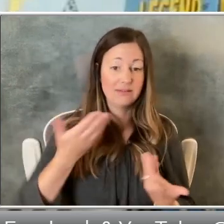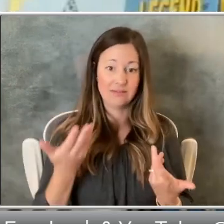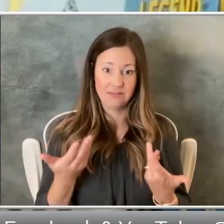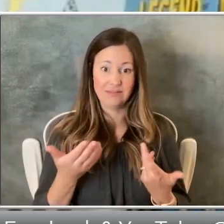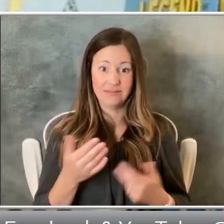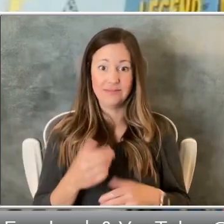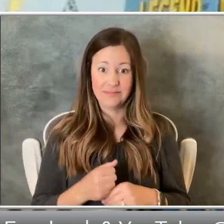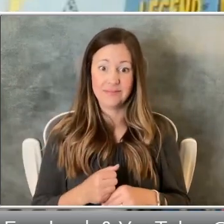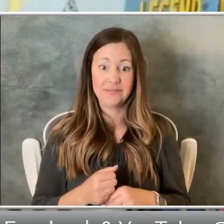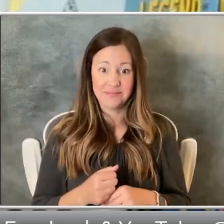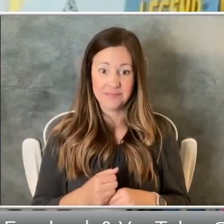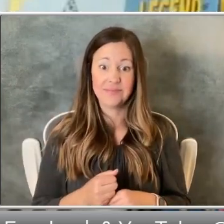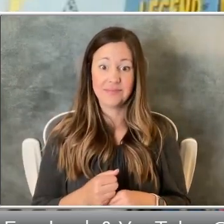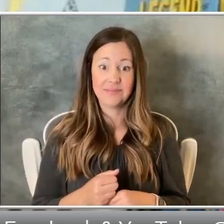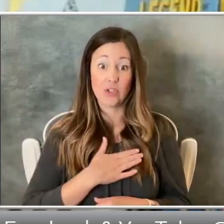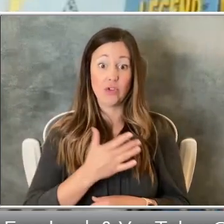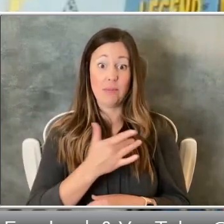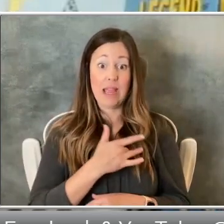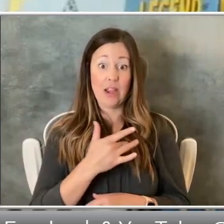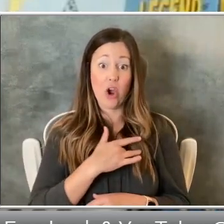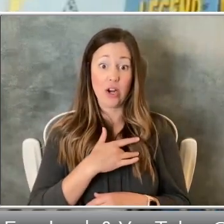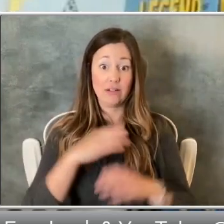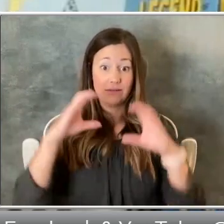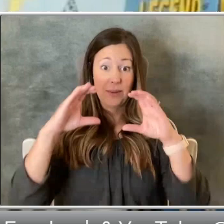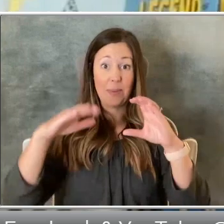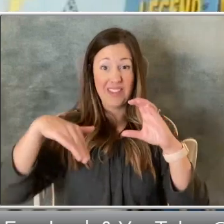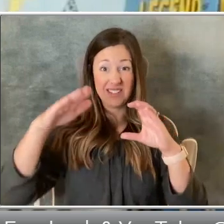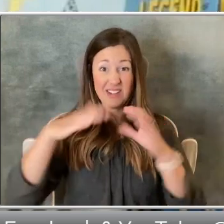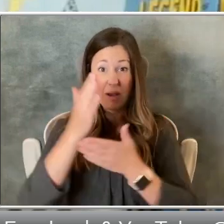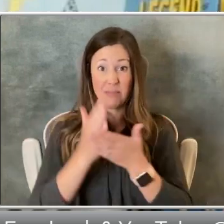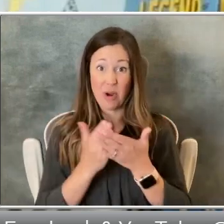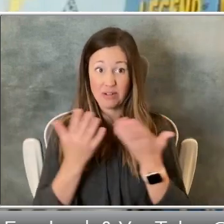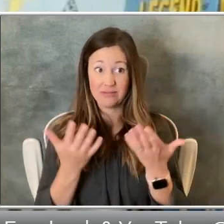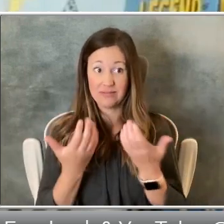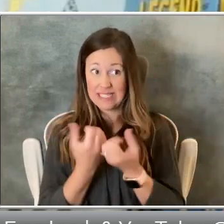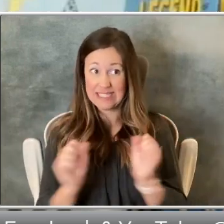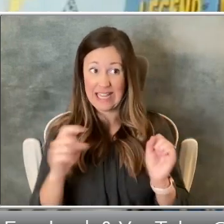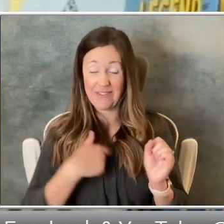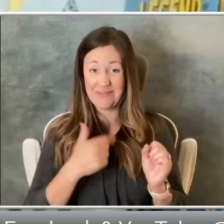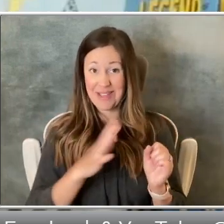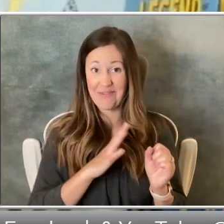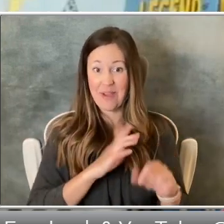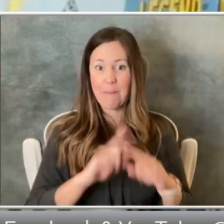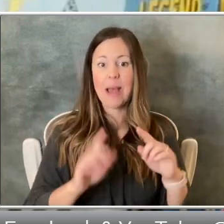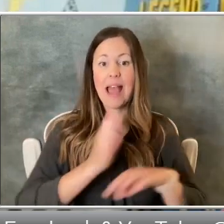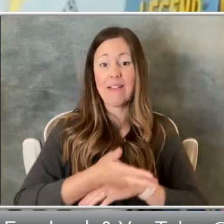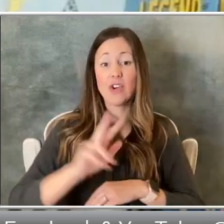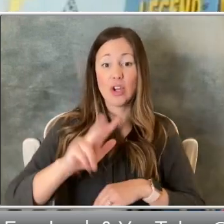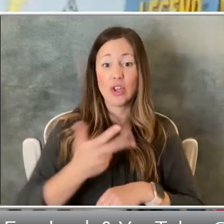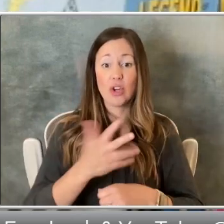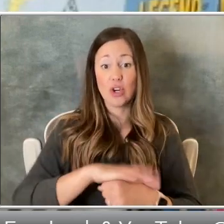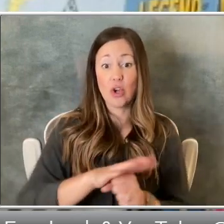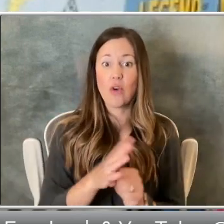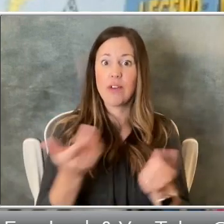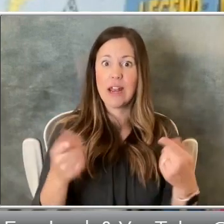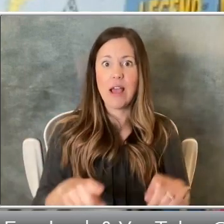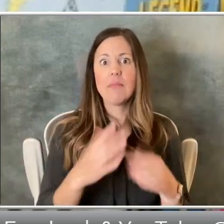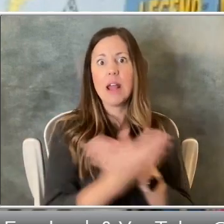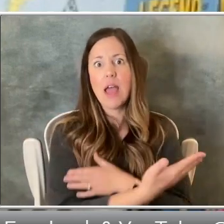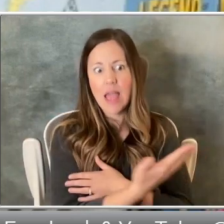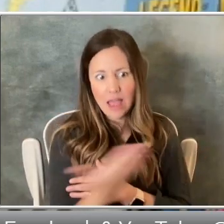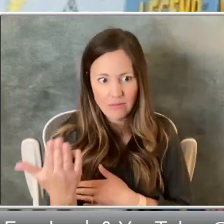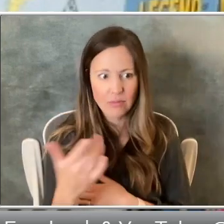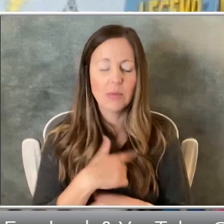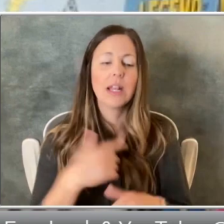top part of my heart was doing its job and saving me, I suppose. But it was after that third round that it was every morning, because I